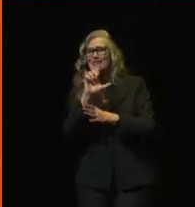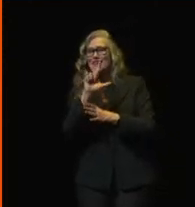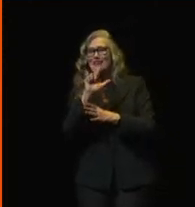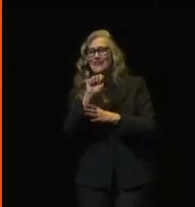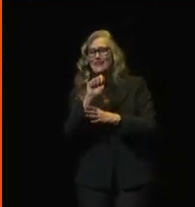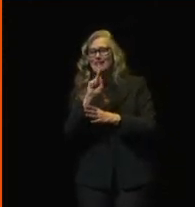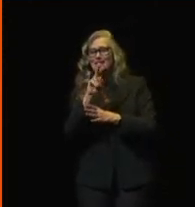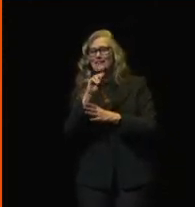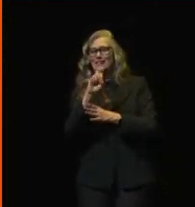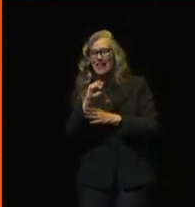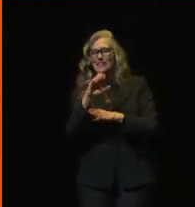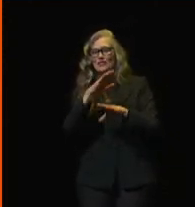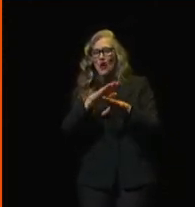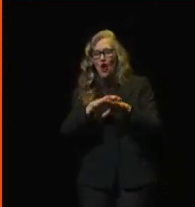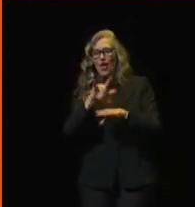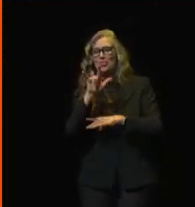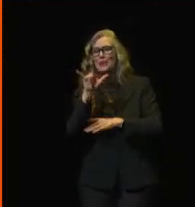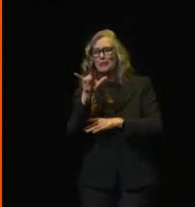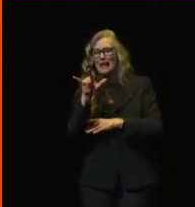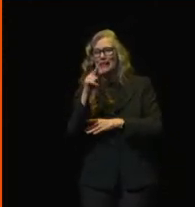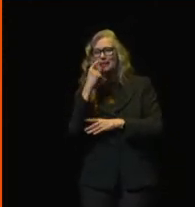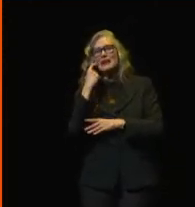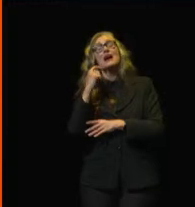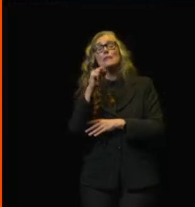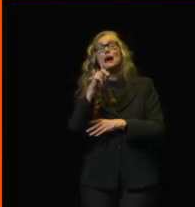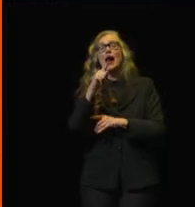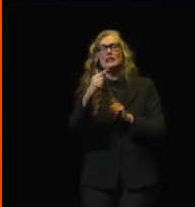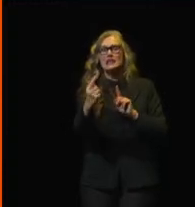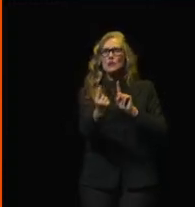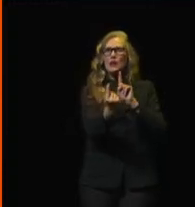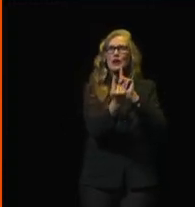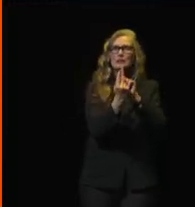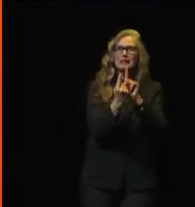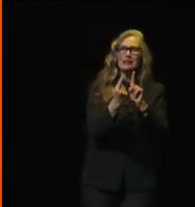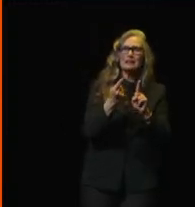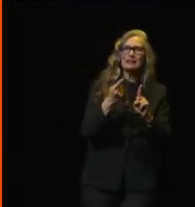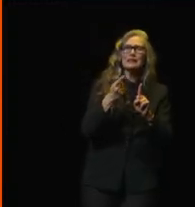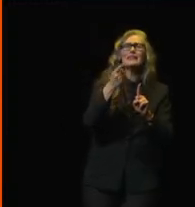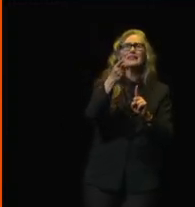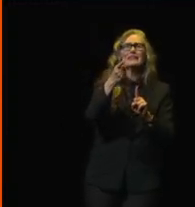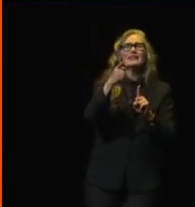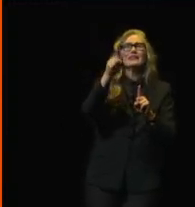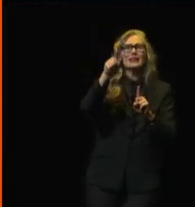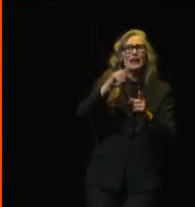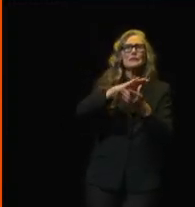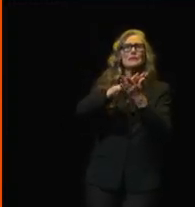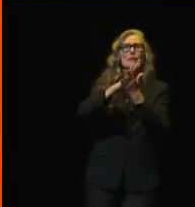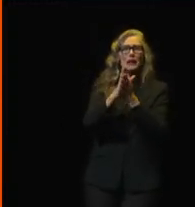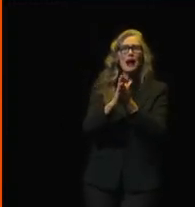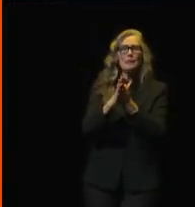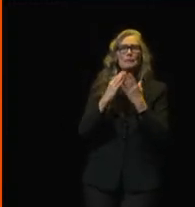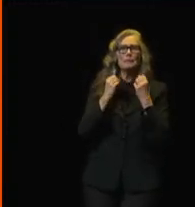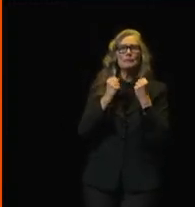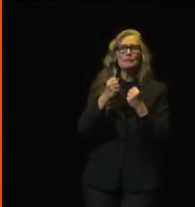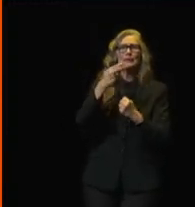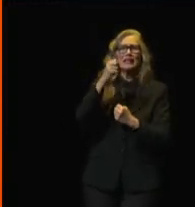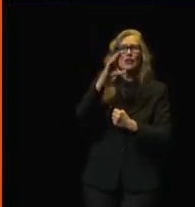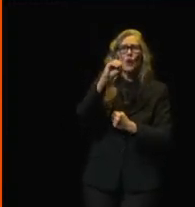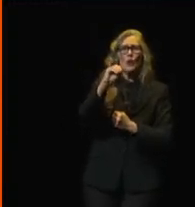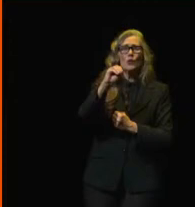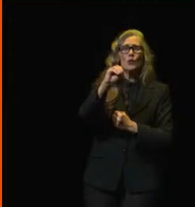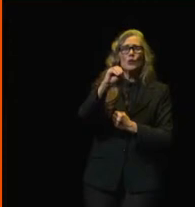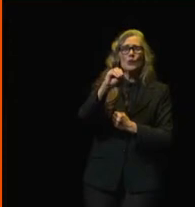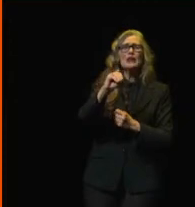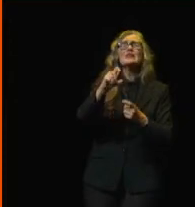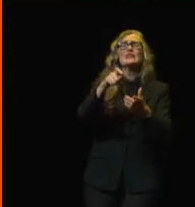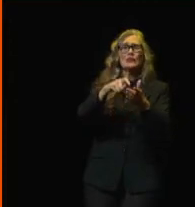But Ady went right up to him to ask him to be a hero and to protect the Affordable Care Act. He stepped